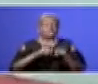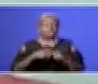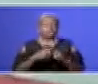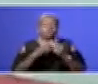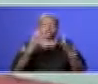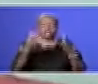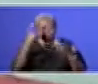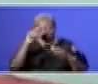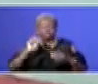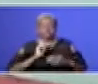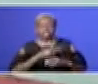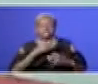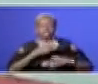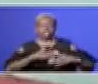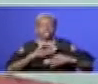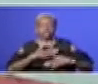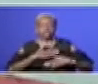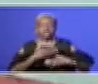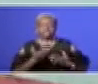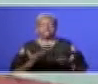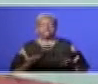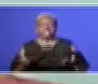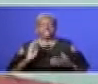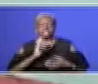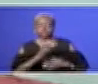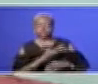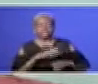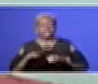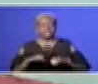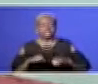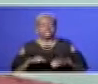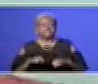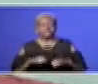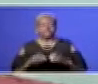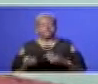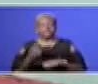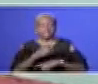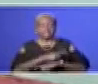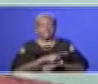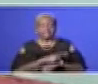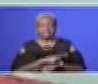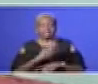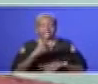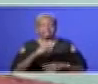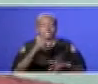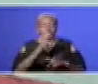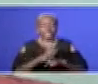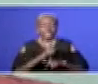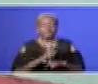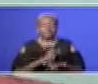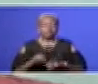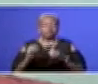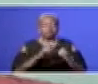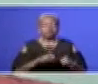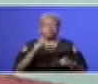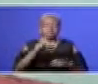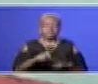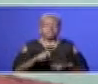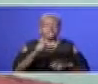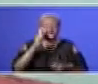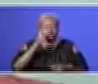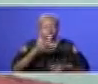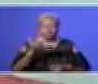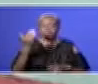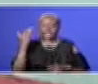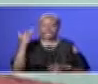the things that we do today. And so I think as the labor movement needs to look back and to make a decision in honoring and memorializing